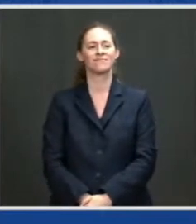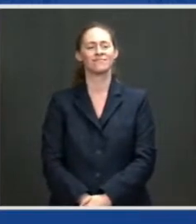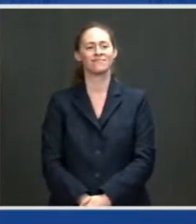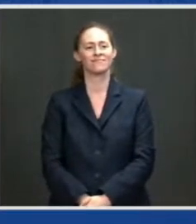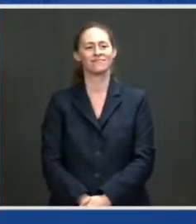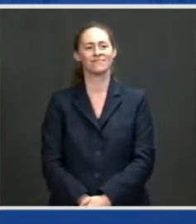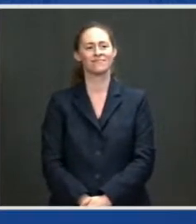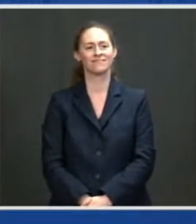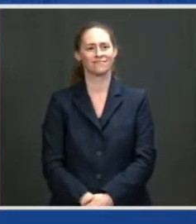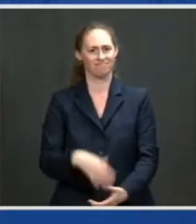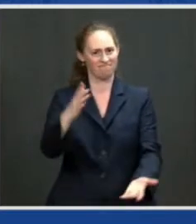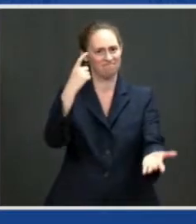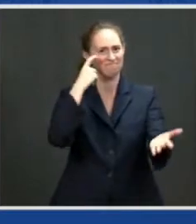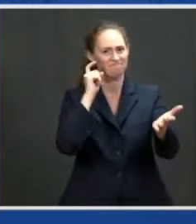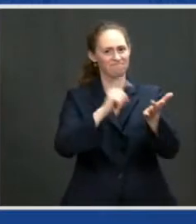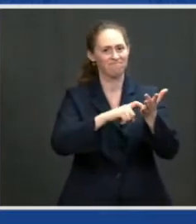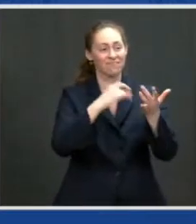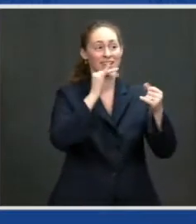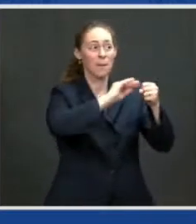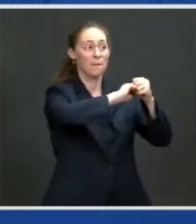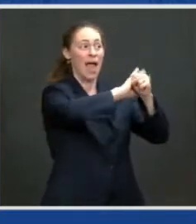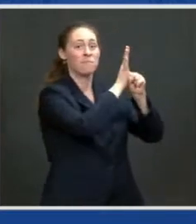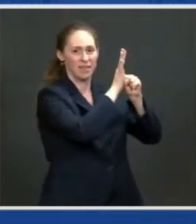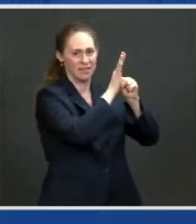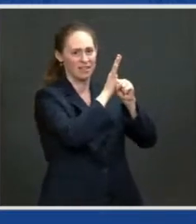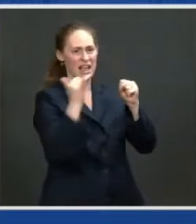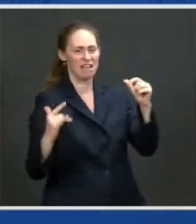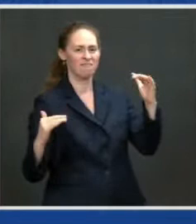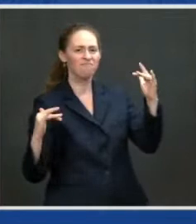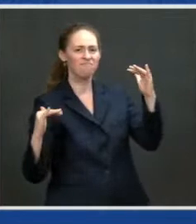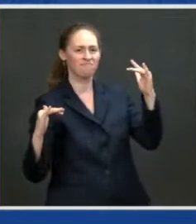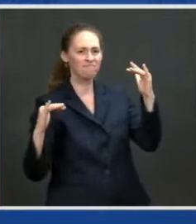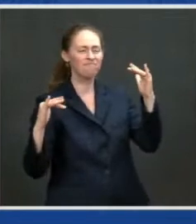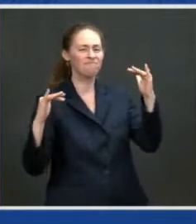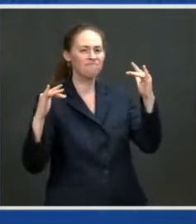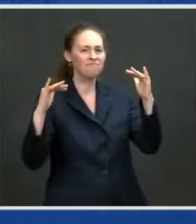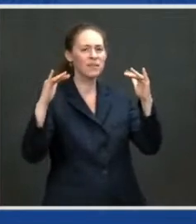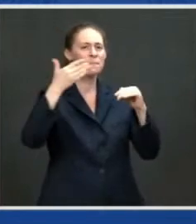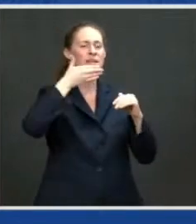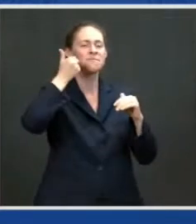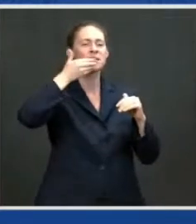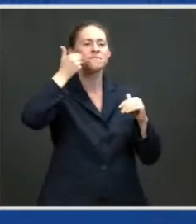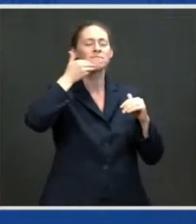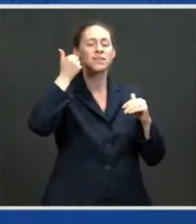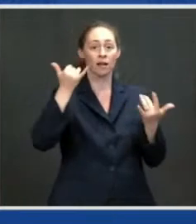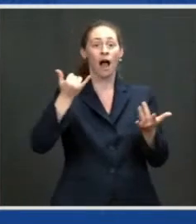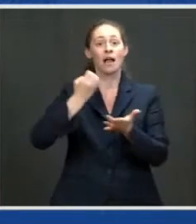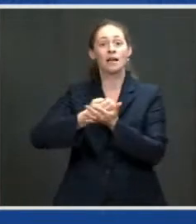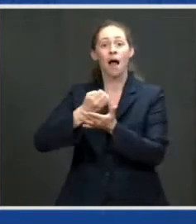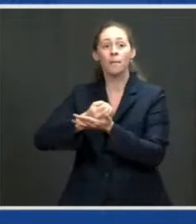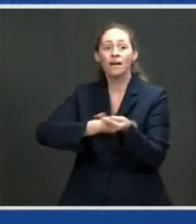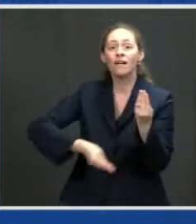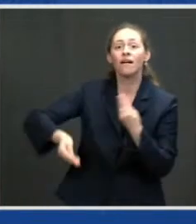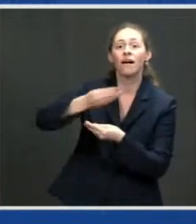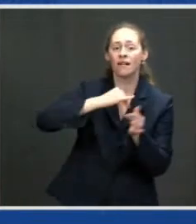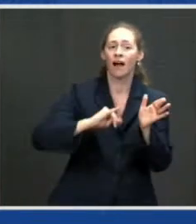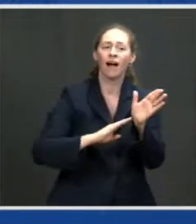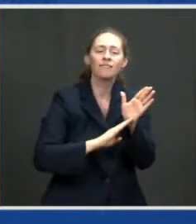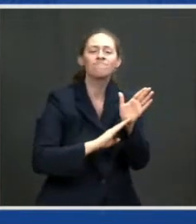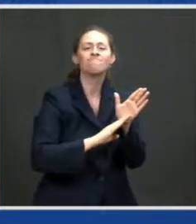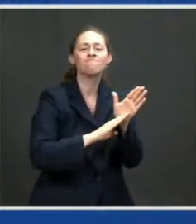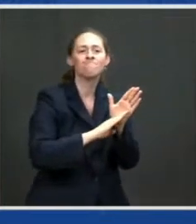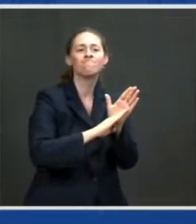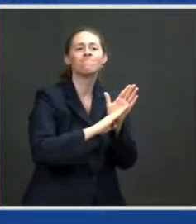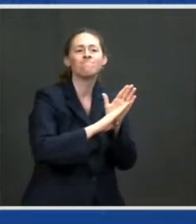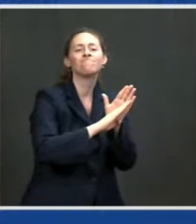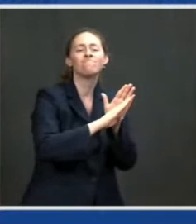on a once-in-a-generation economic crisis. And families are beginning to be able to breathe just a little bit easier. We